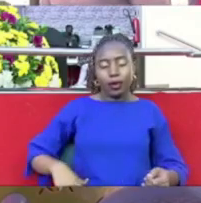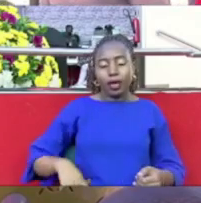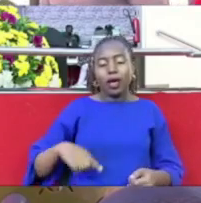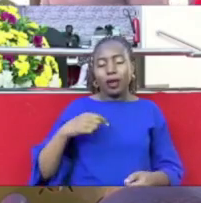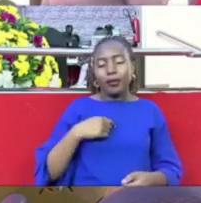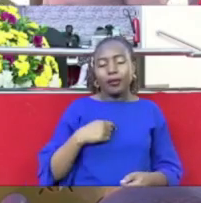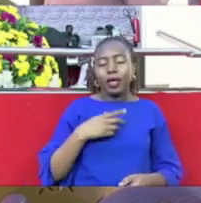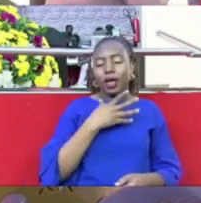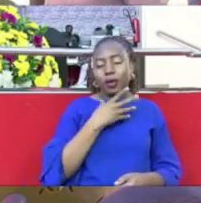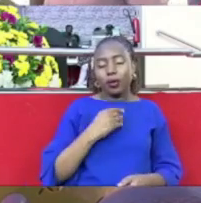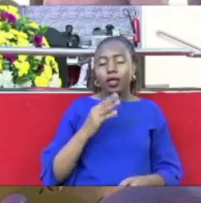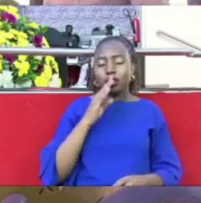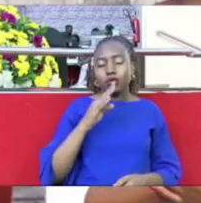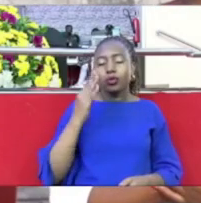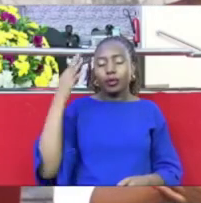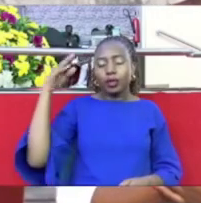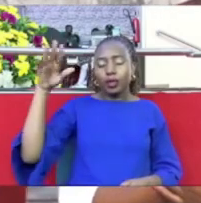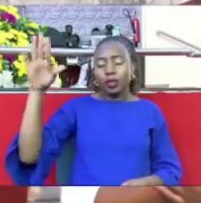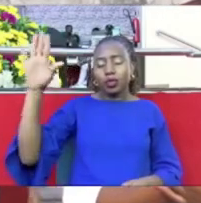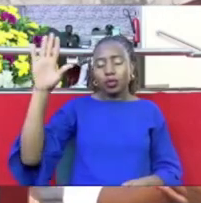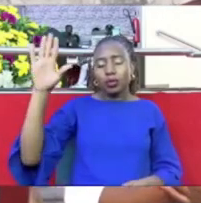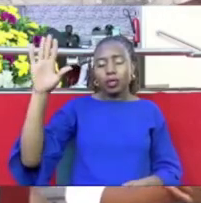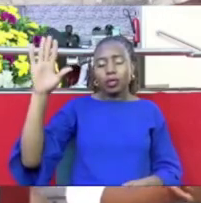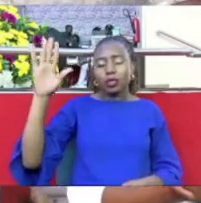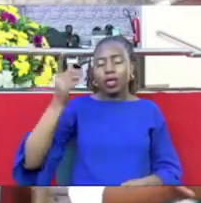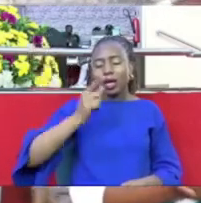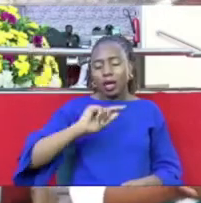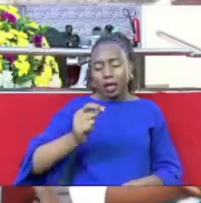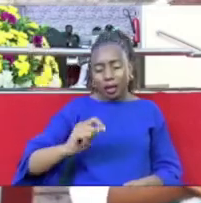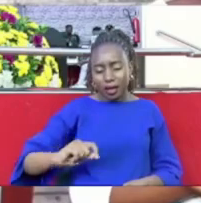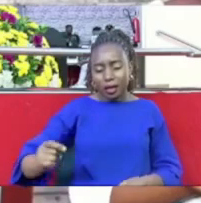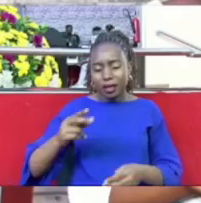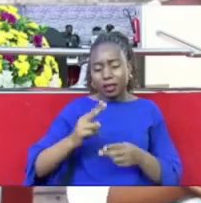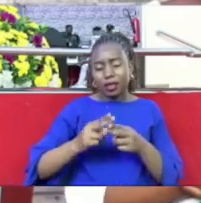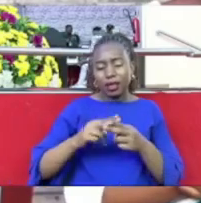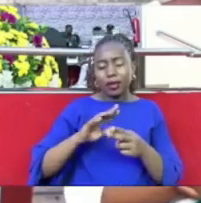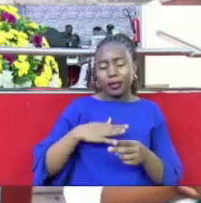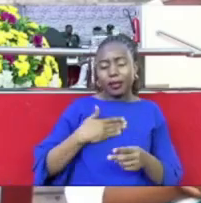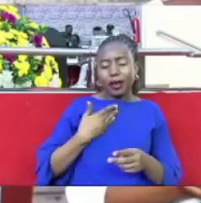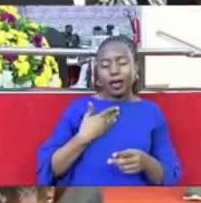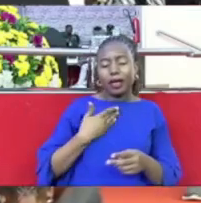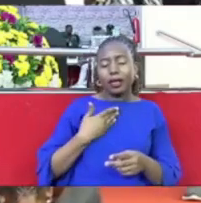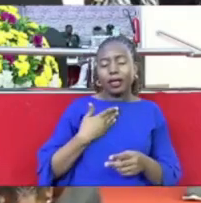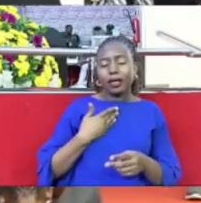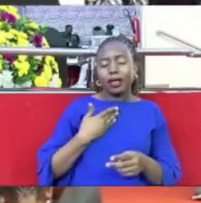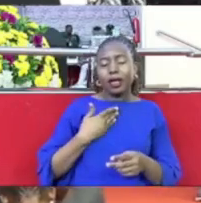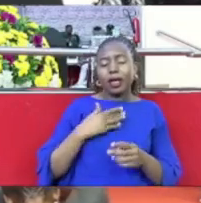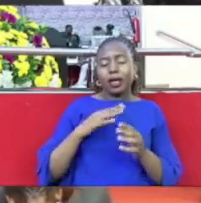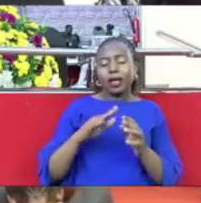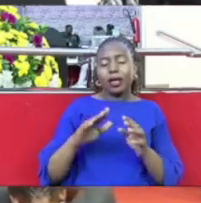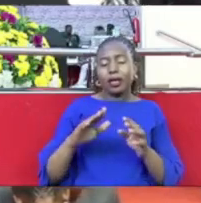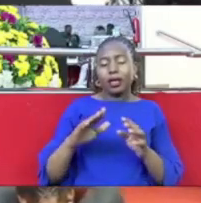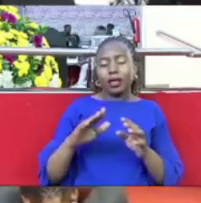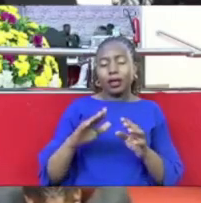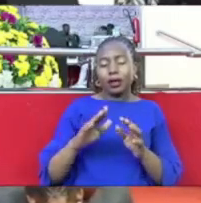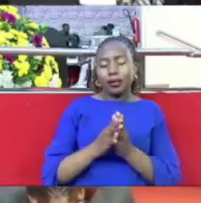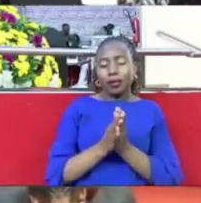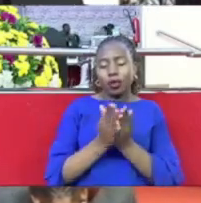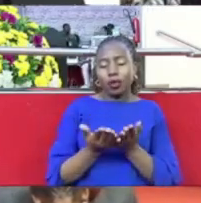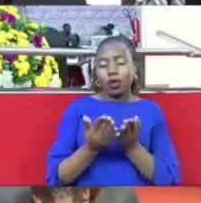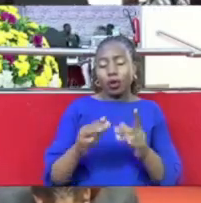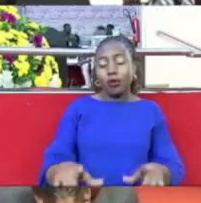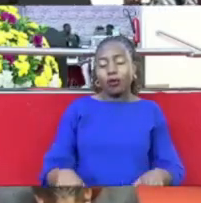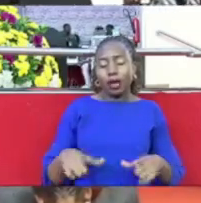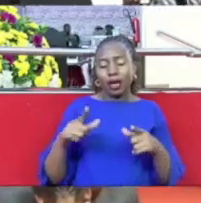to belong to you. I want to belong to you. Write my name. Write my name in the Lamb's book of life. In the Lamb's book of life.